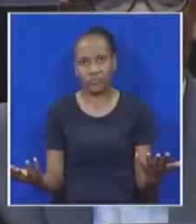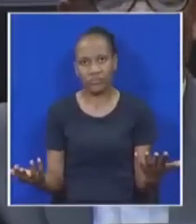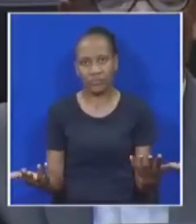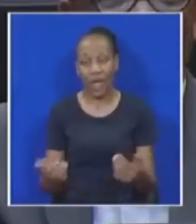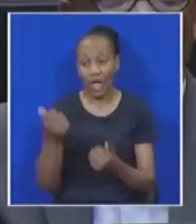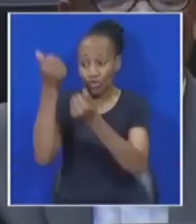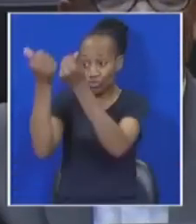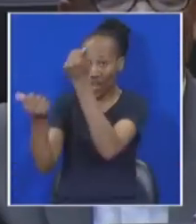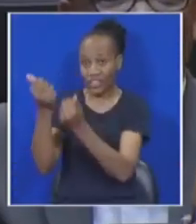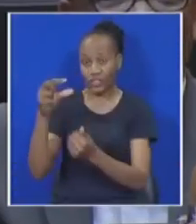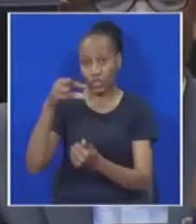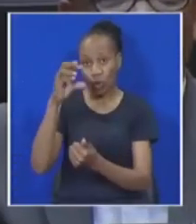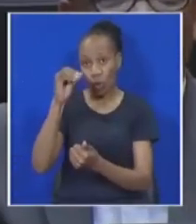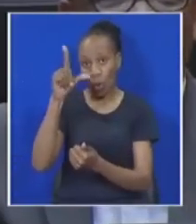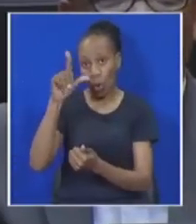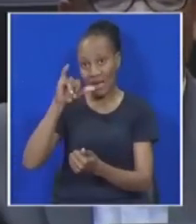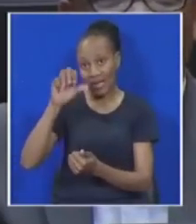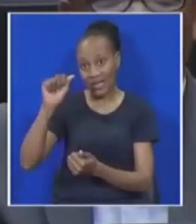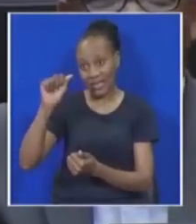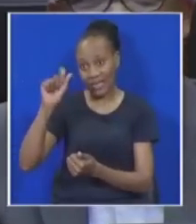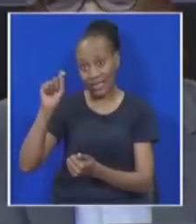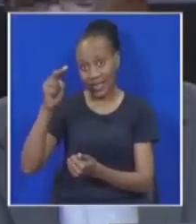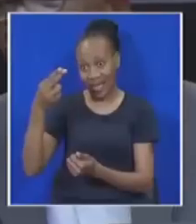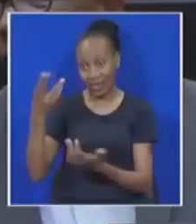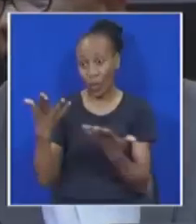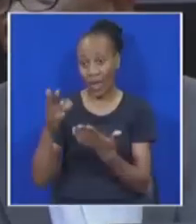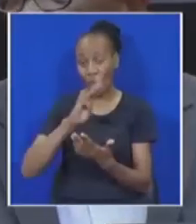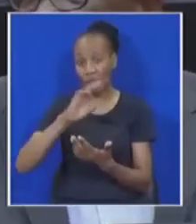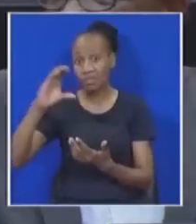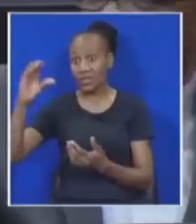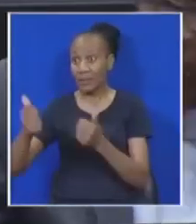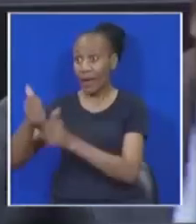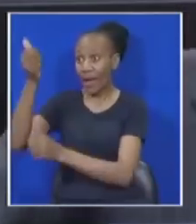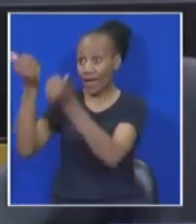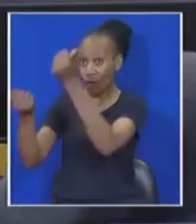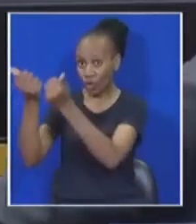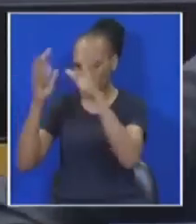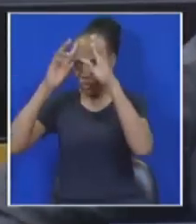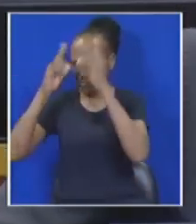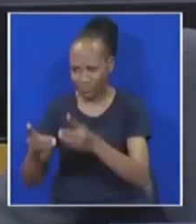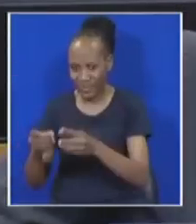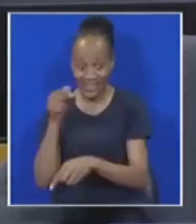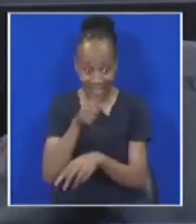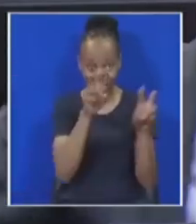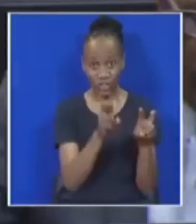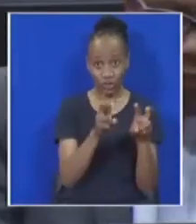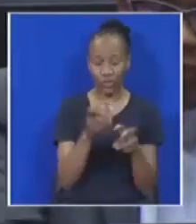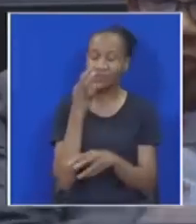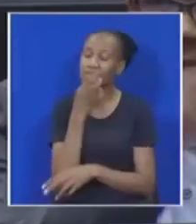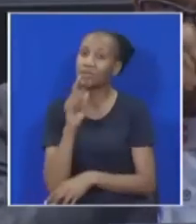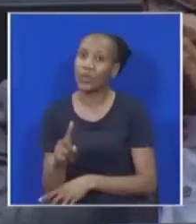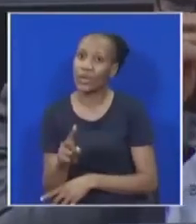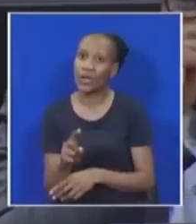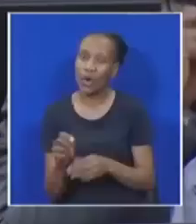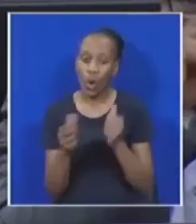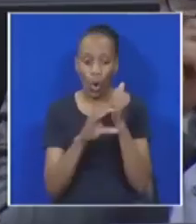Goliath in the Western Cape High Court ruled as follows on the same matter. The